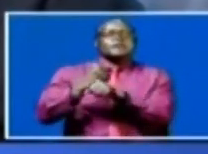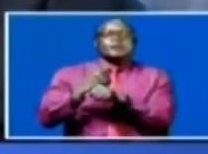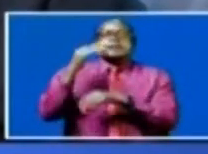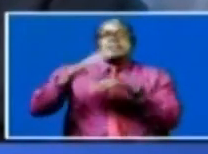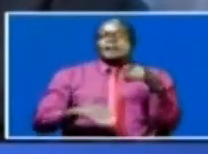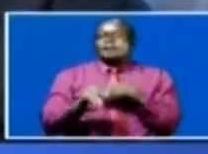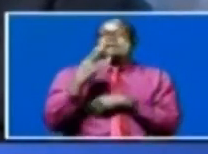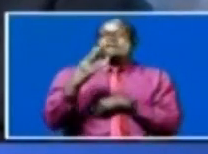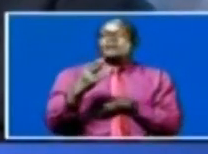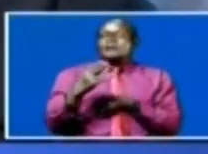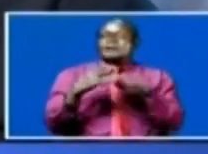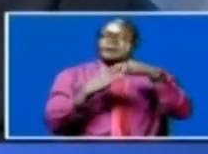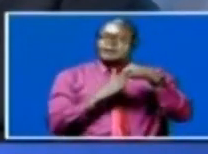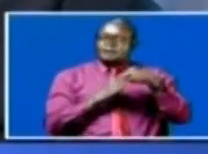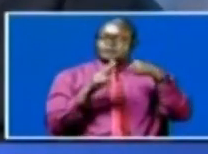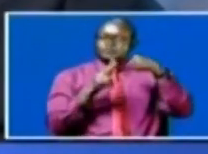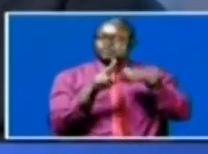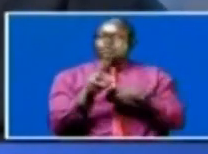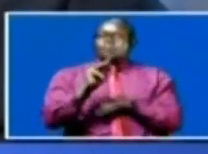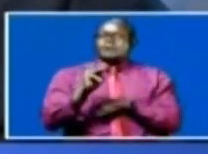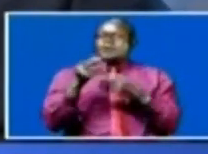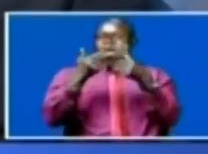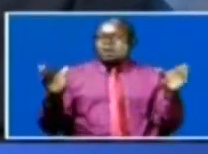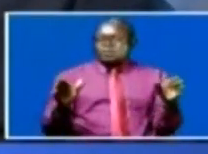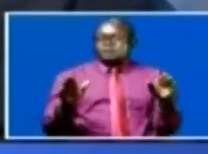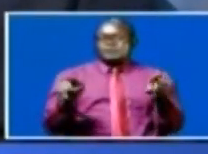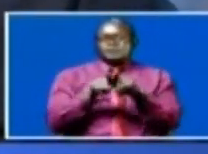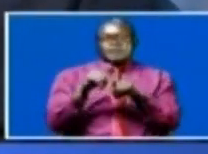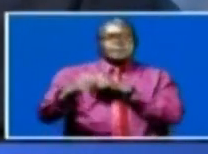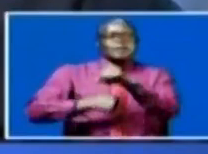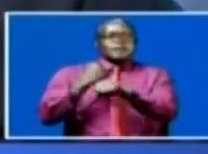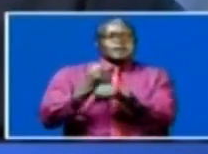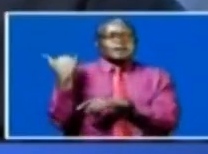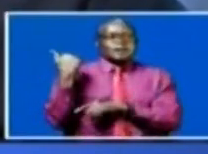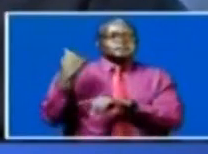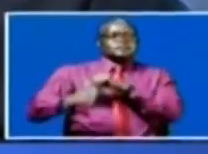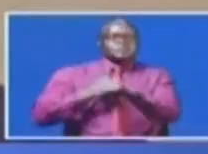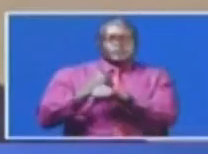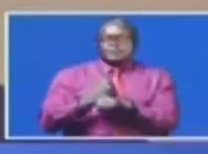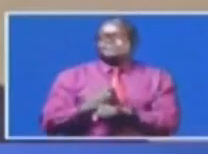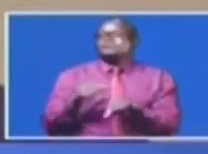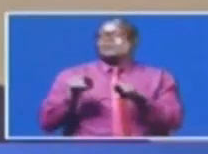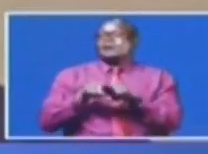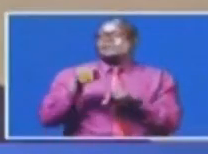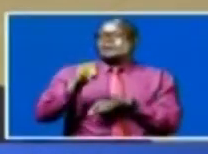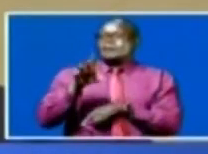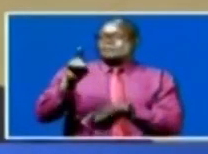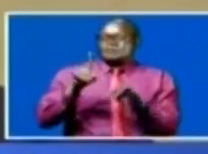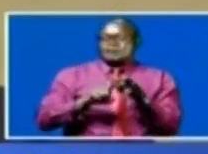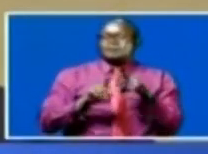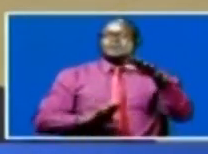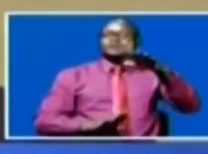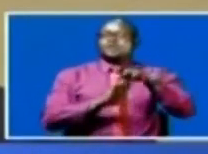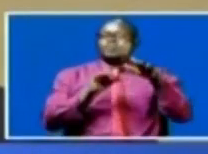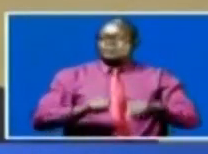492 million shillings loss posted during the same period last year. As Managing Director and CEO,